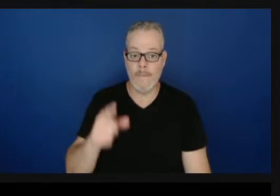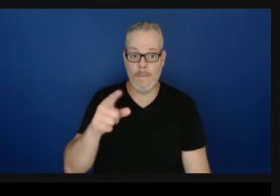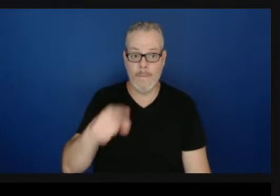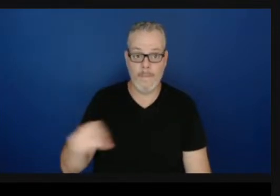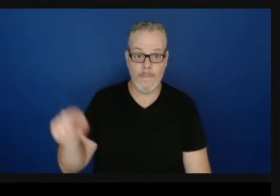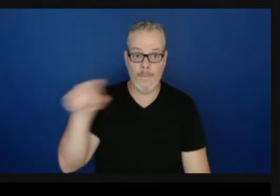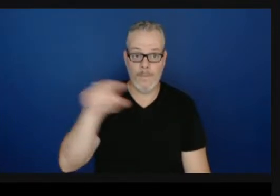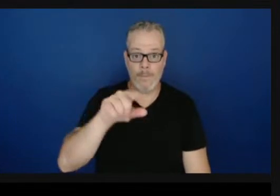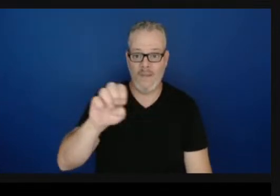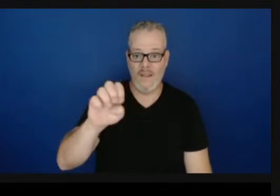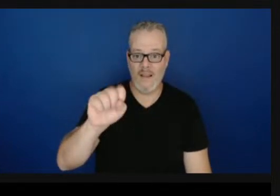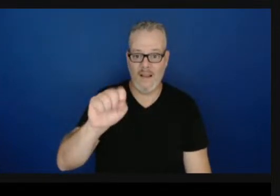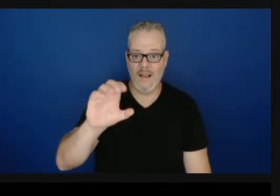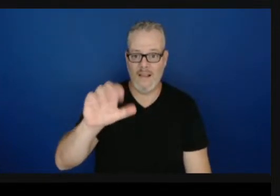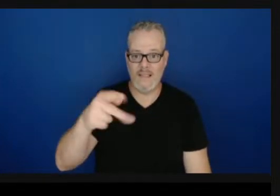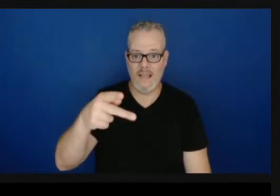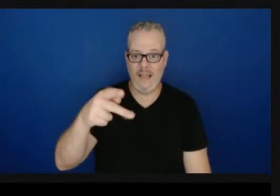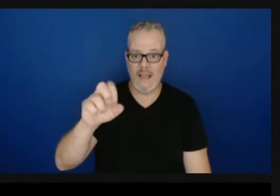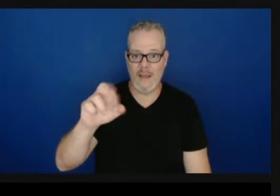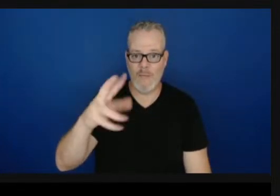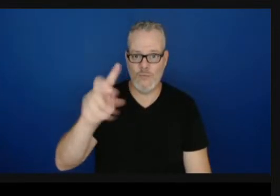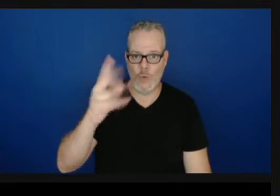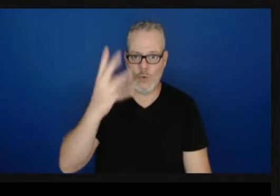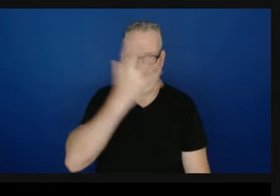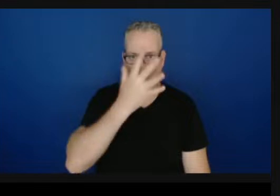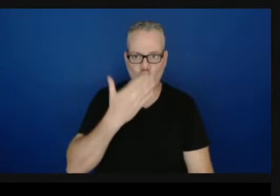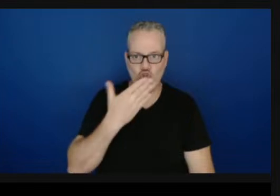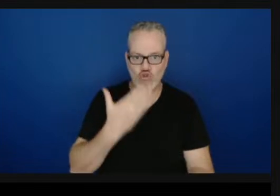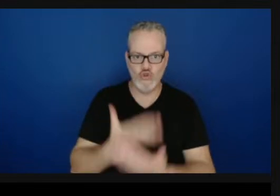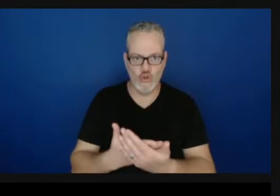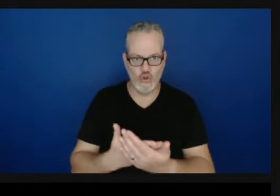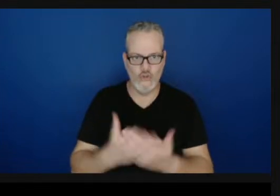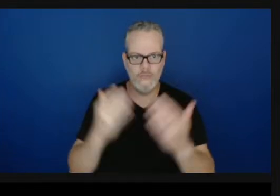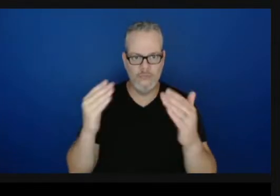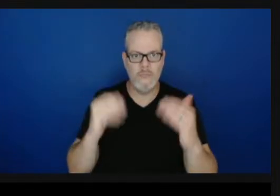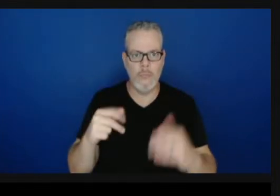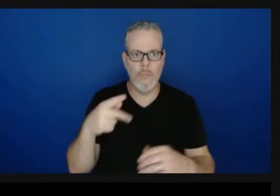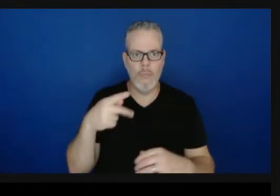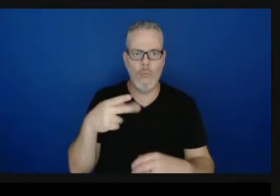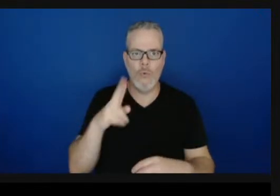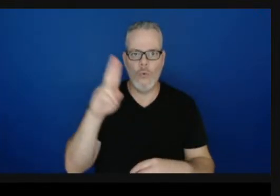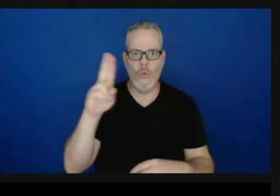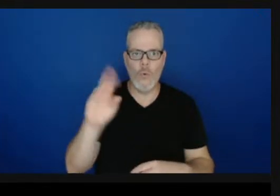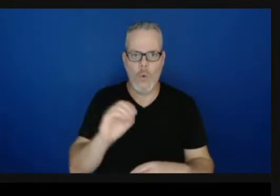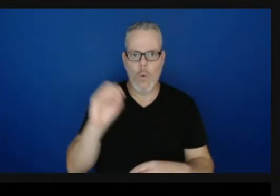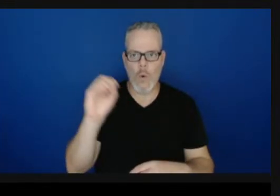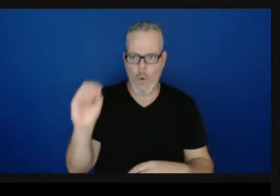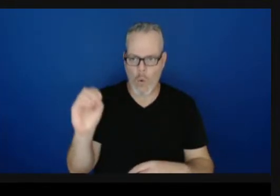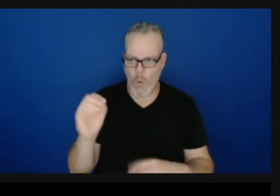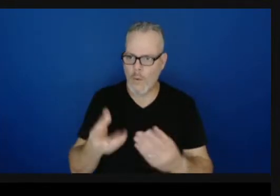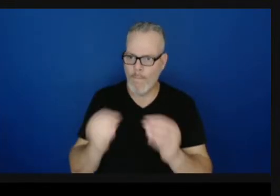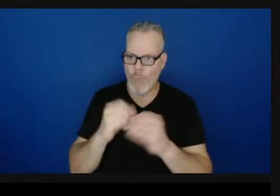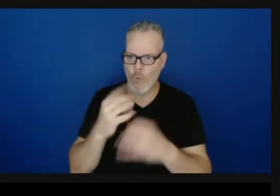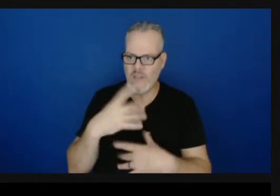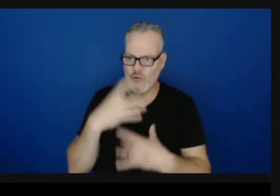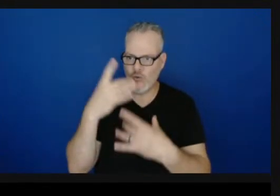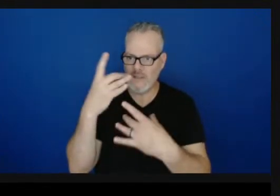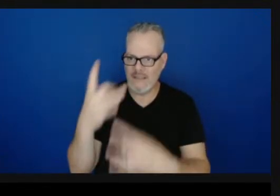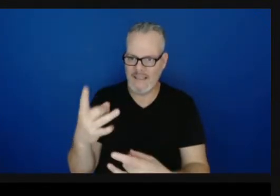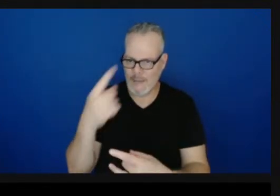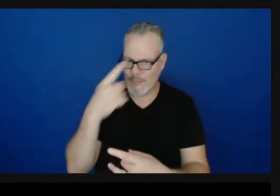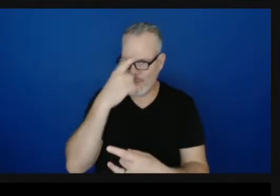steady as well, as we pointed out before. Pu'o'o, a little more interesting in that it had been